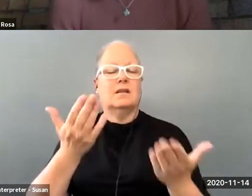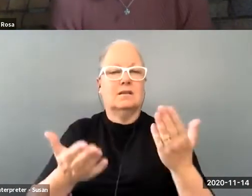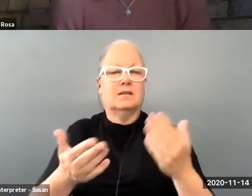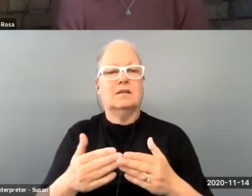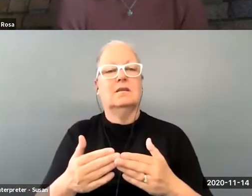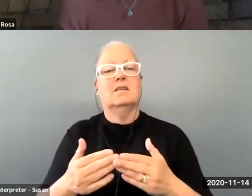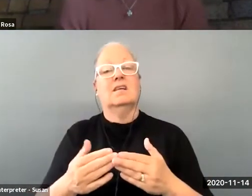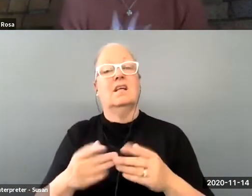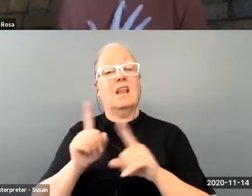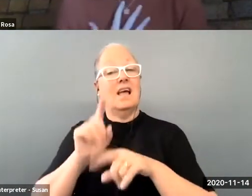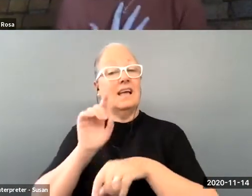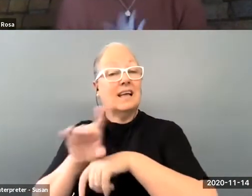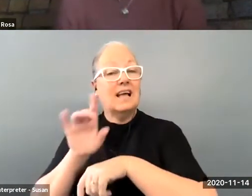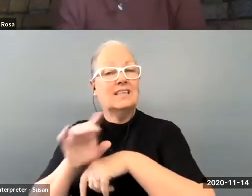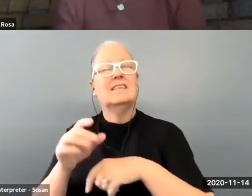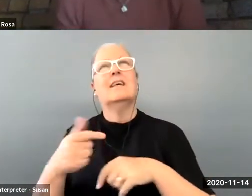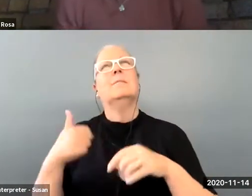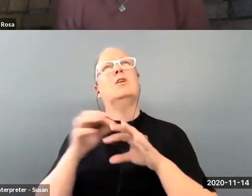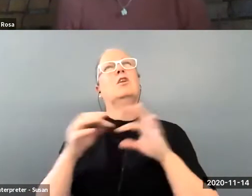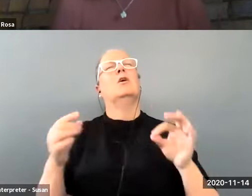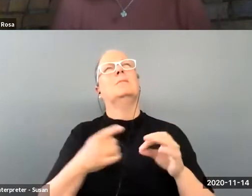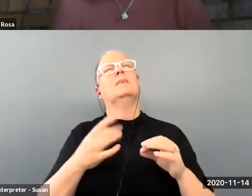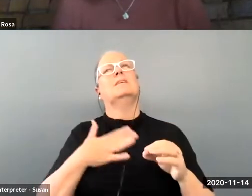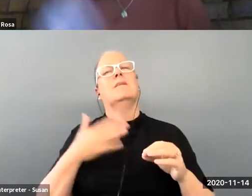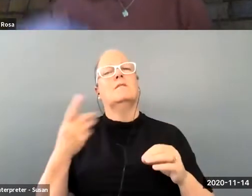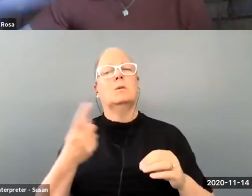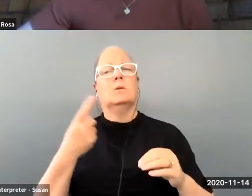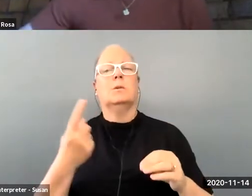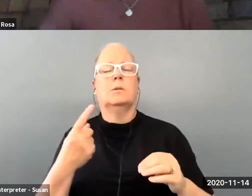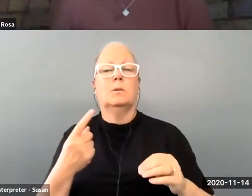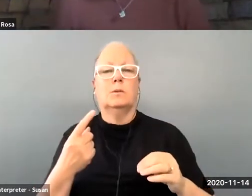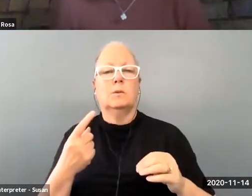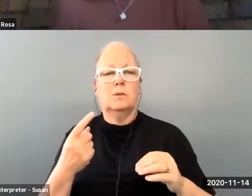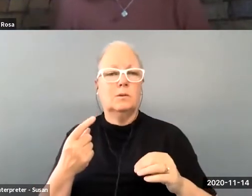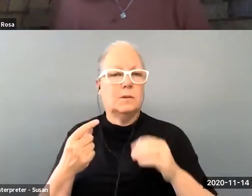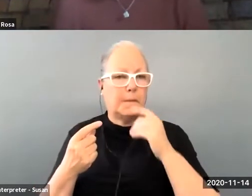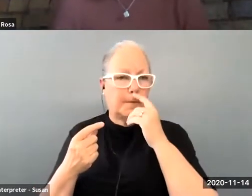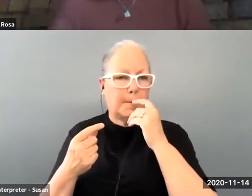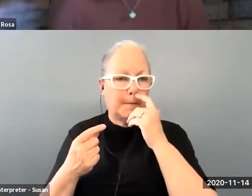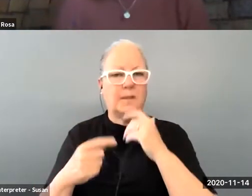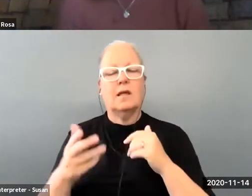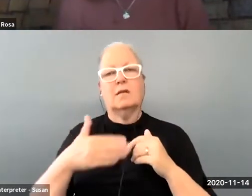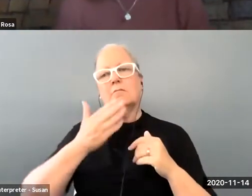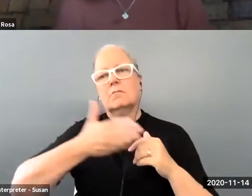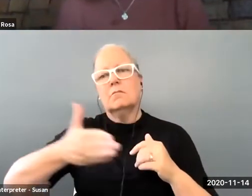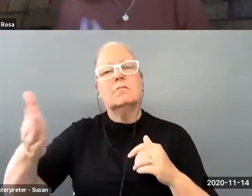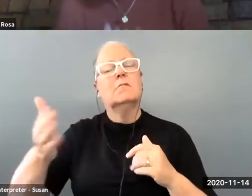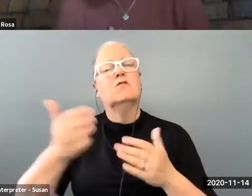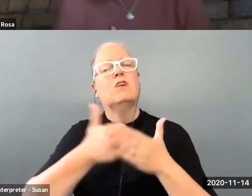therapy. I'm not sort of myself, I'm not someone who's in periodical therapy, but I do